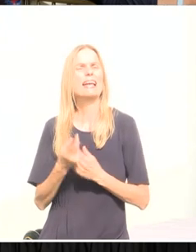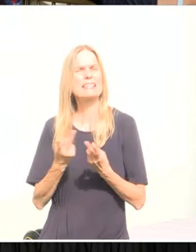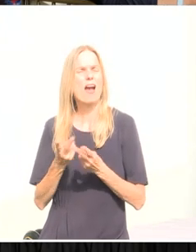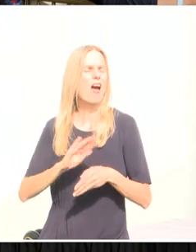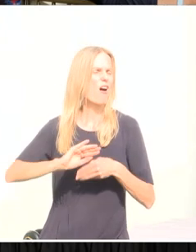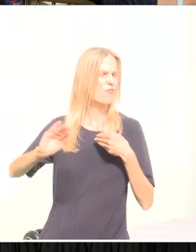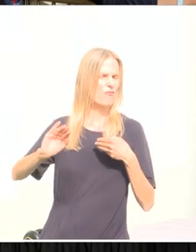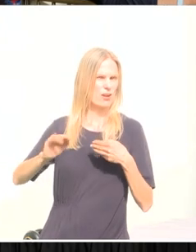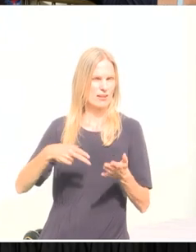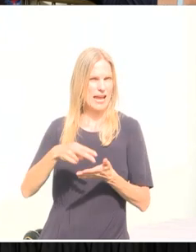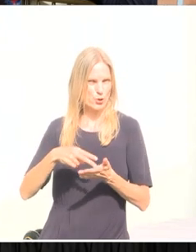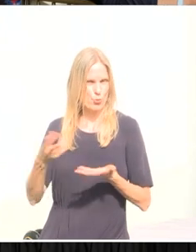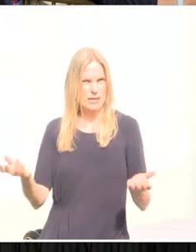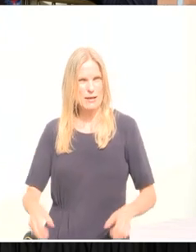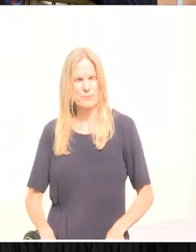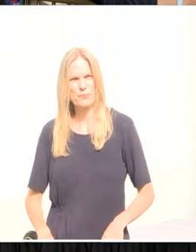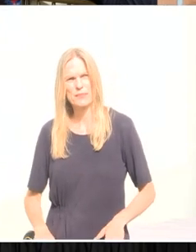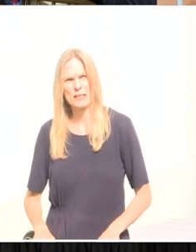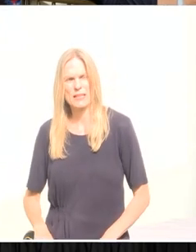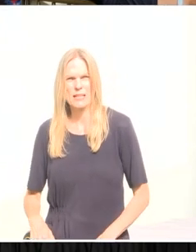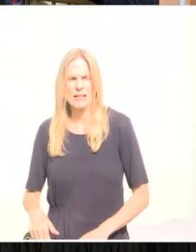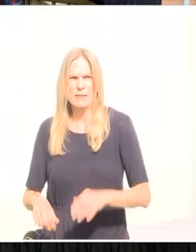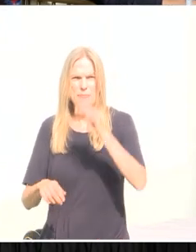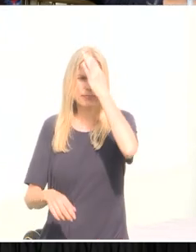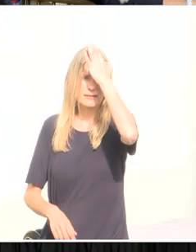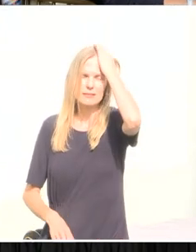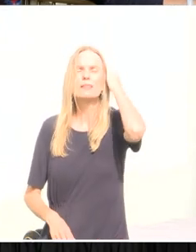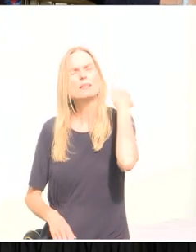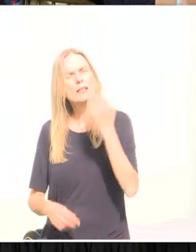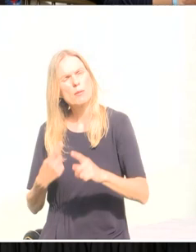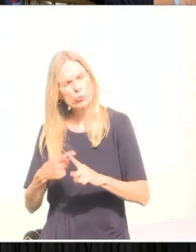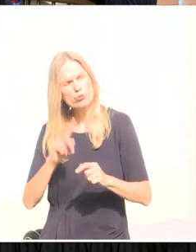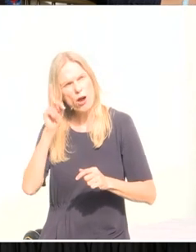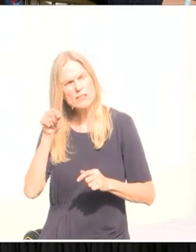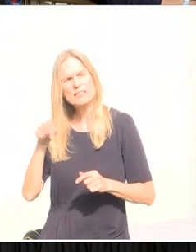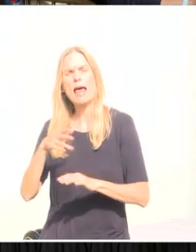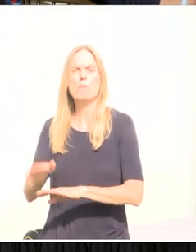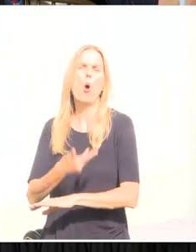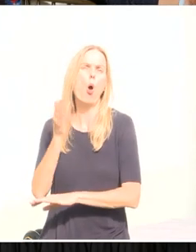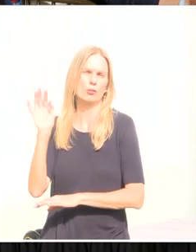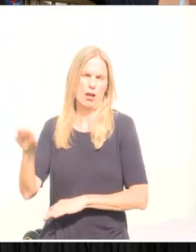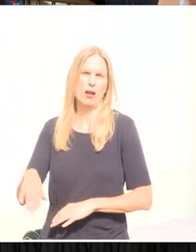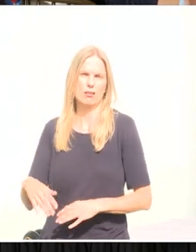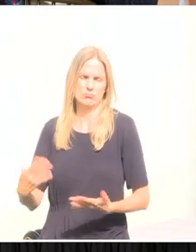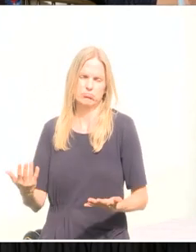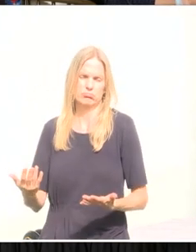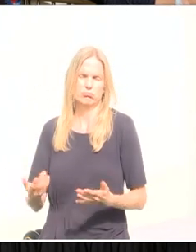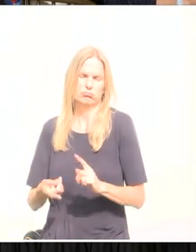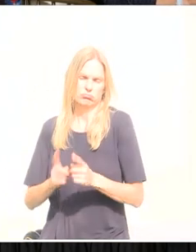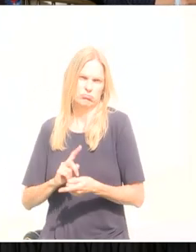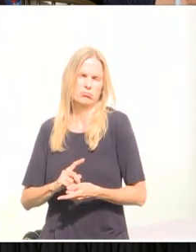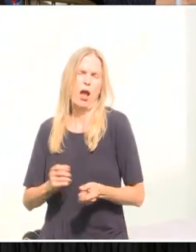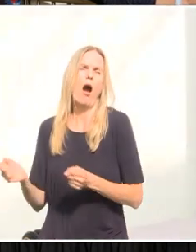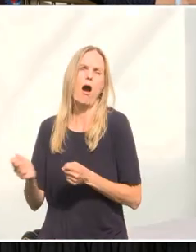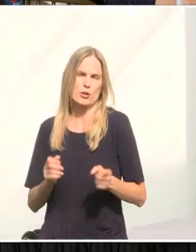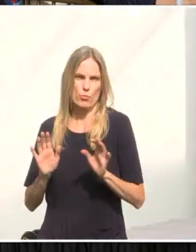yeah, it's always also this mindset that it will blow over. There will be. And then you just get used to it. Yeah, the truth is somewhere